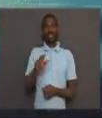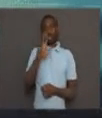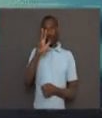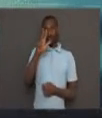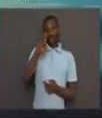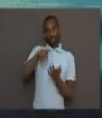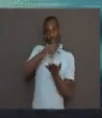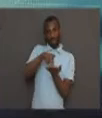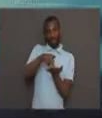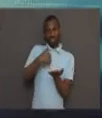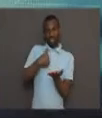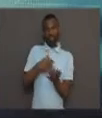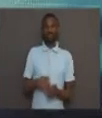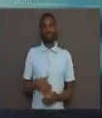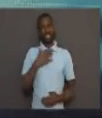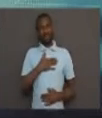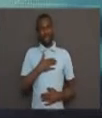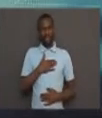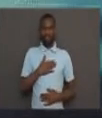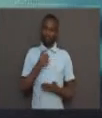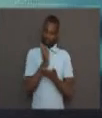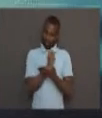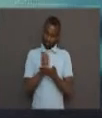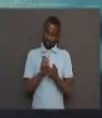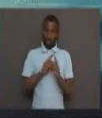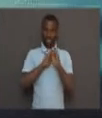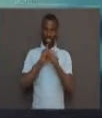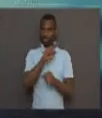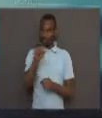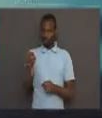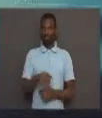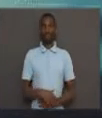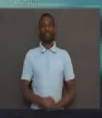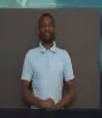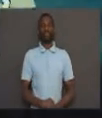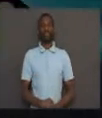protons. Please write down your answers.